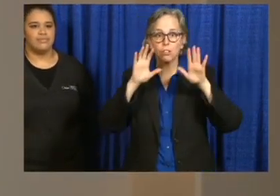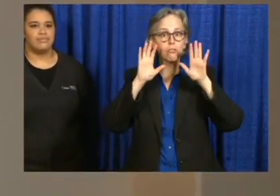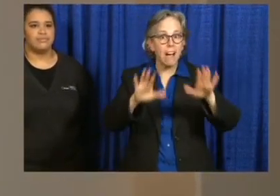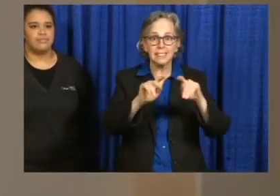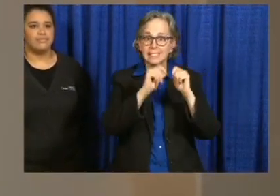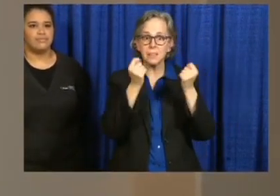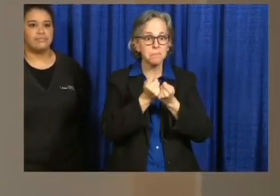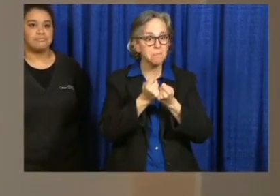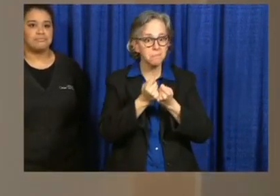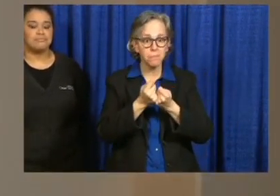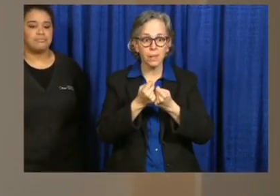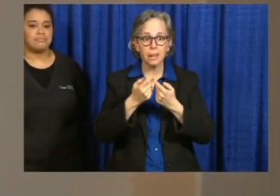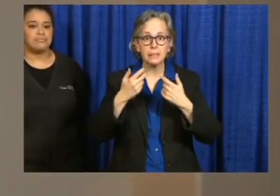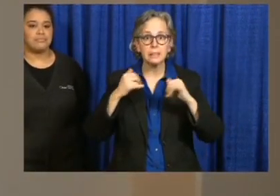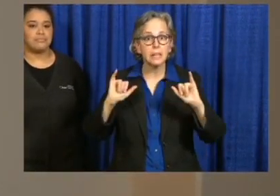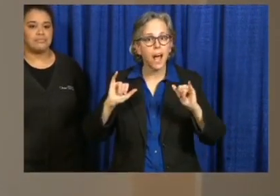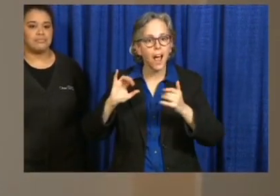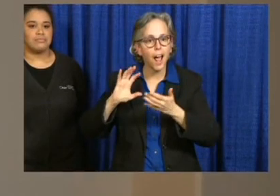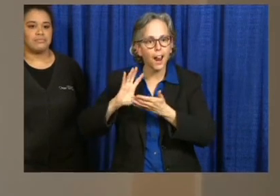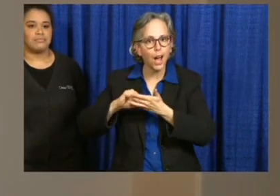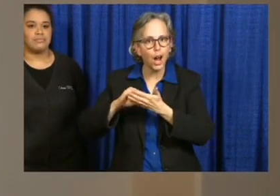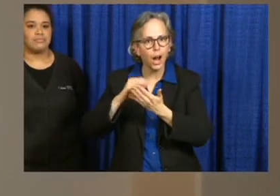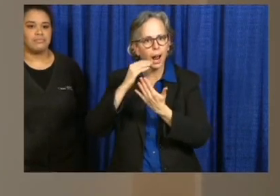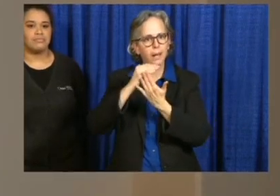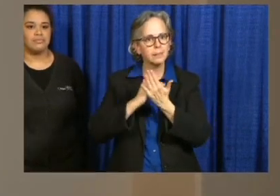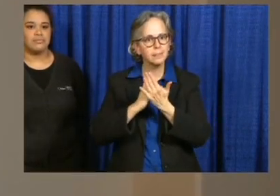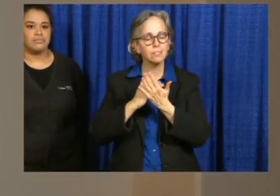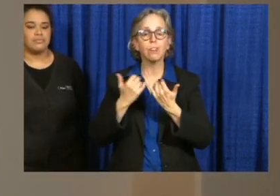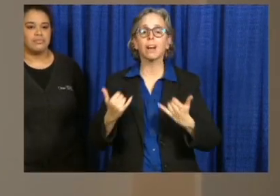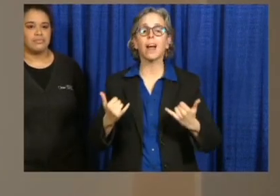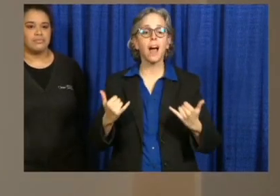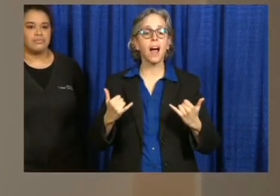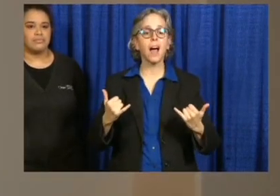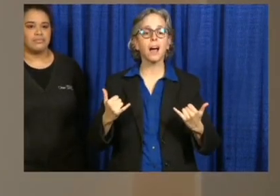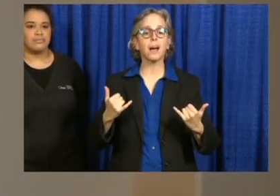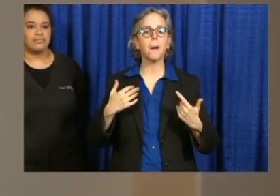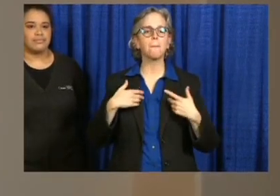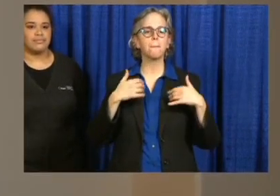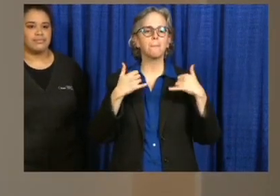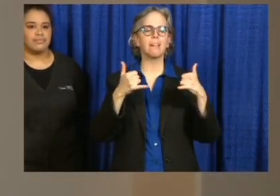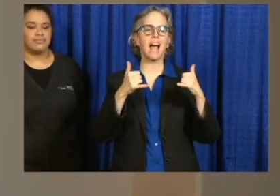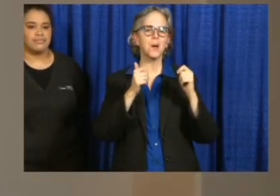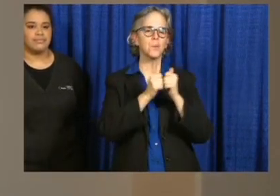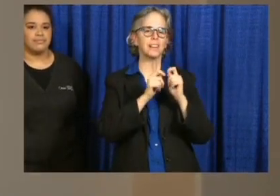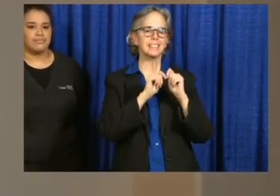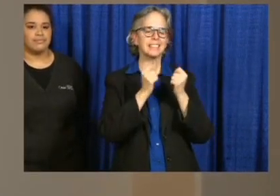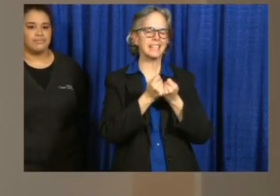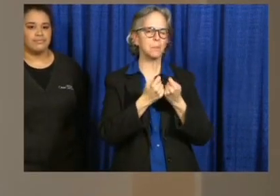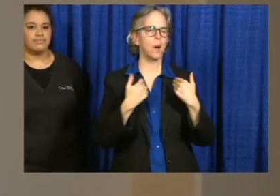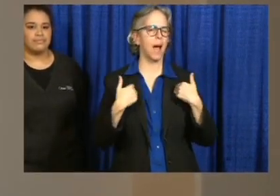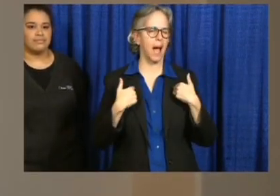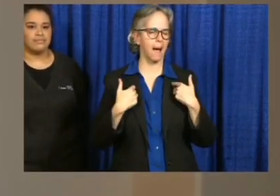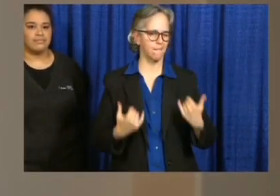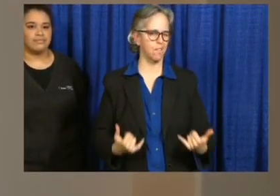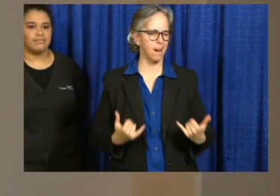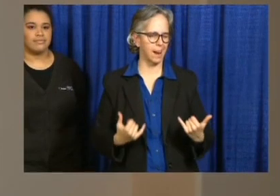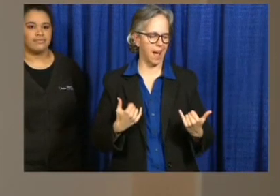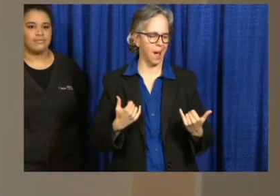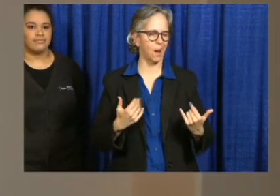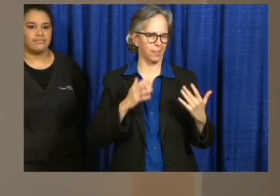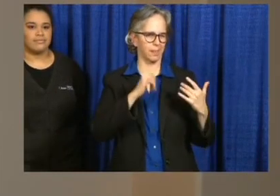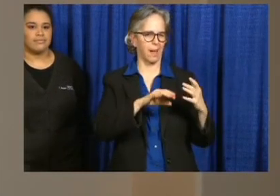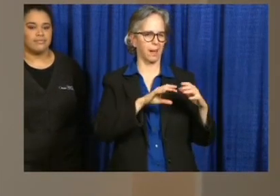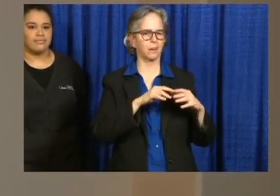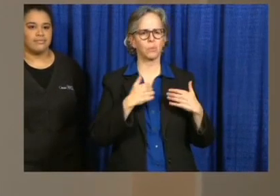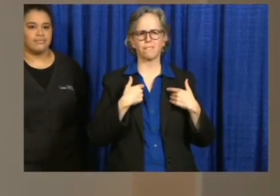right now, we play with the team that we have on the field. We think we got a great team. We think we're making great progress. But there's